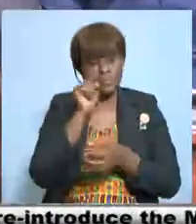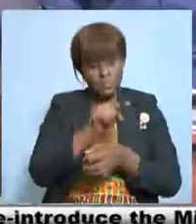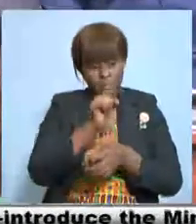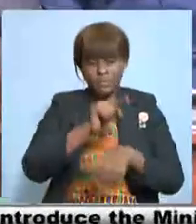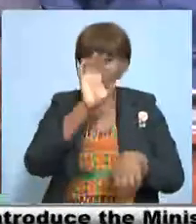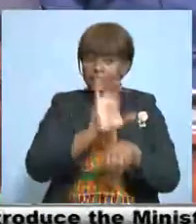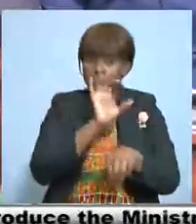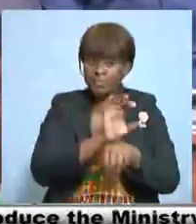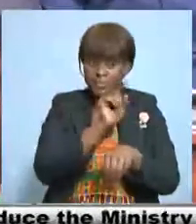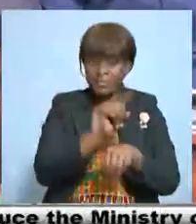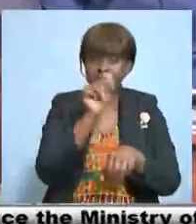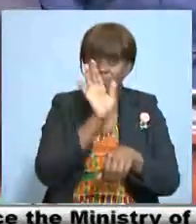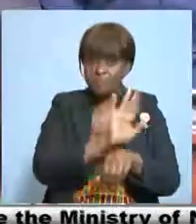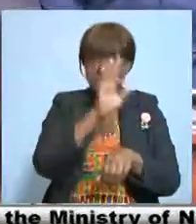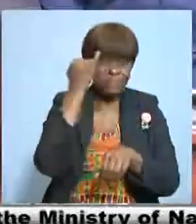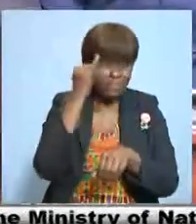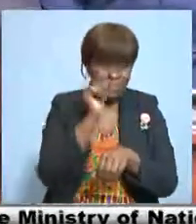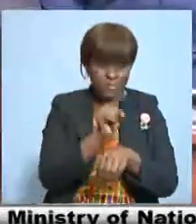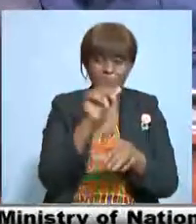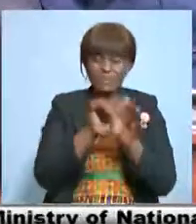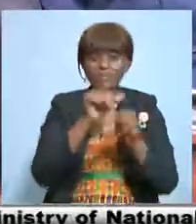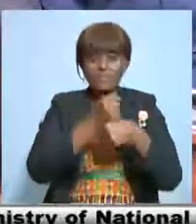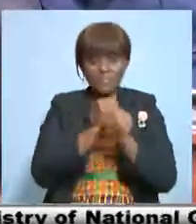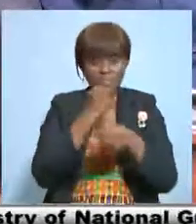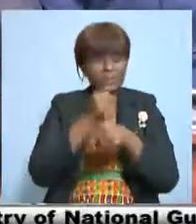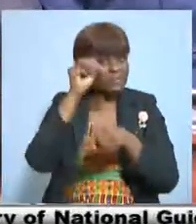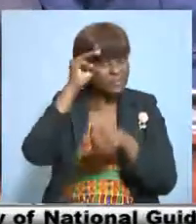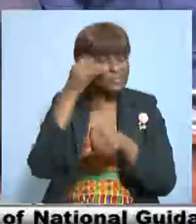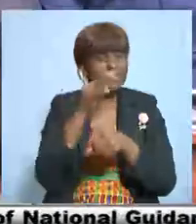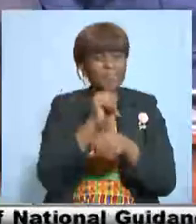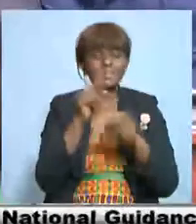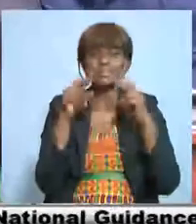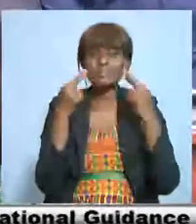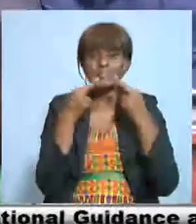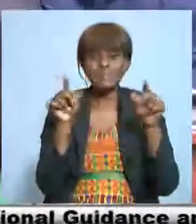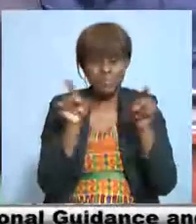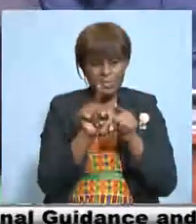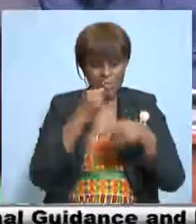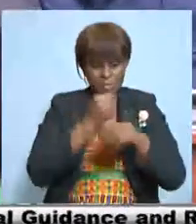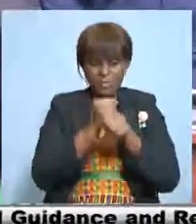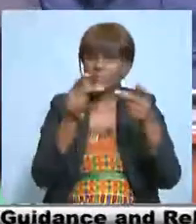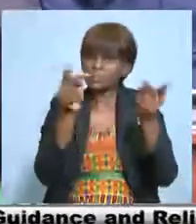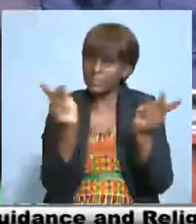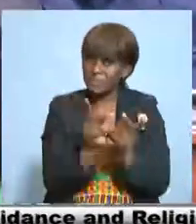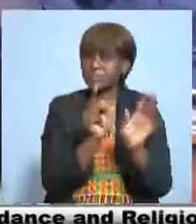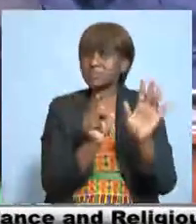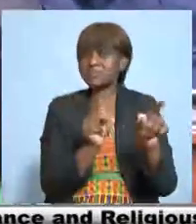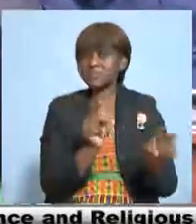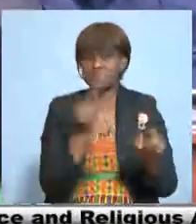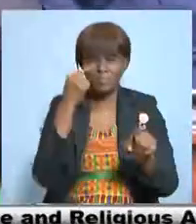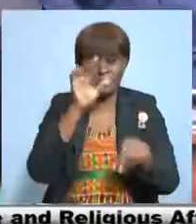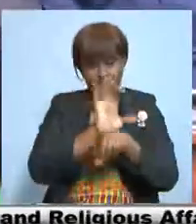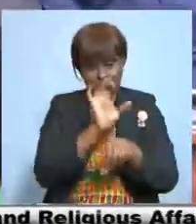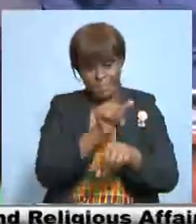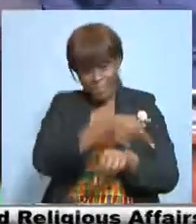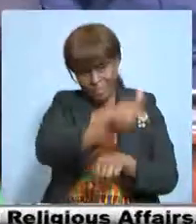church, the idea behind the creation of a ministry was to create a platform for the church